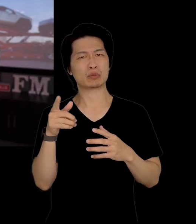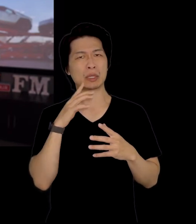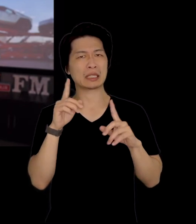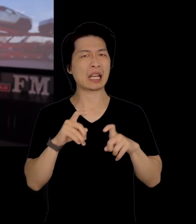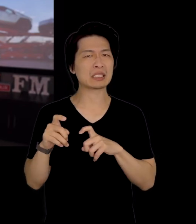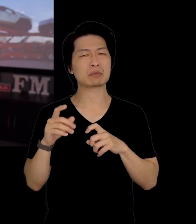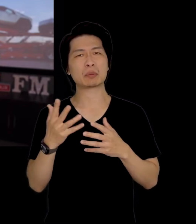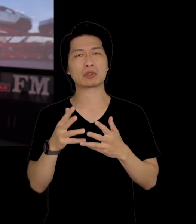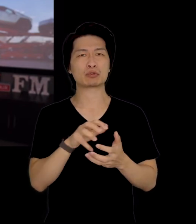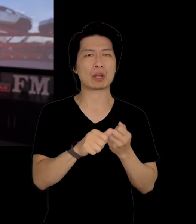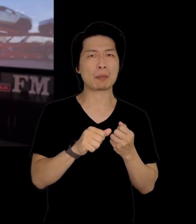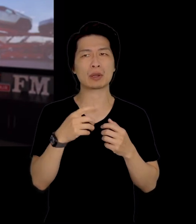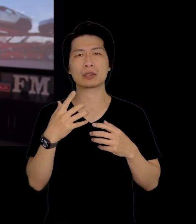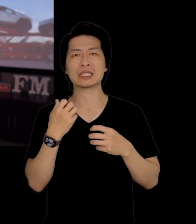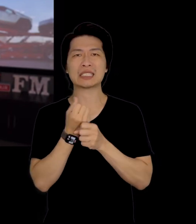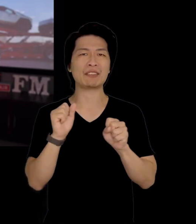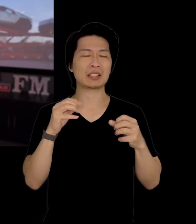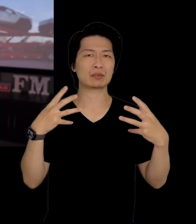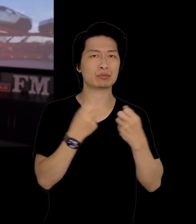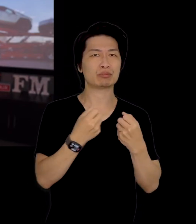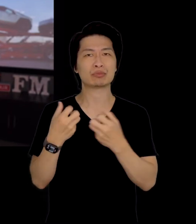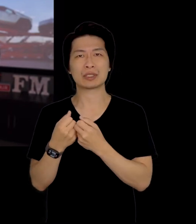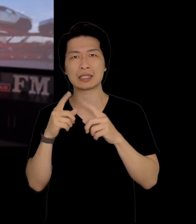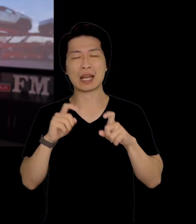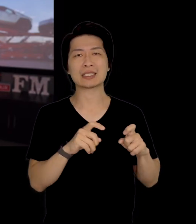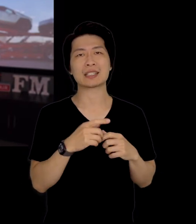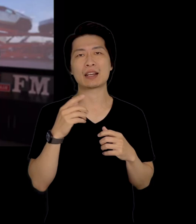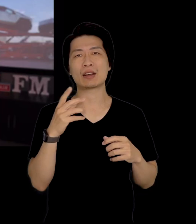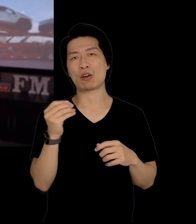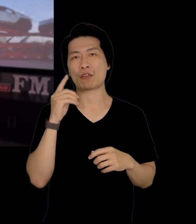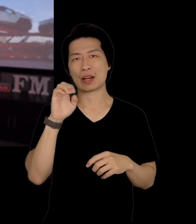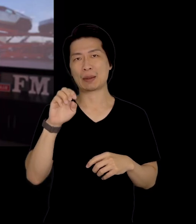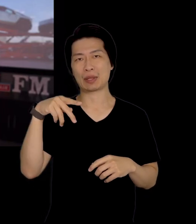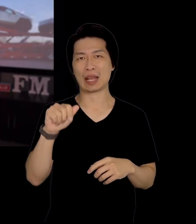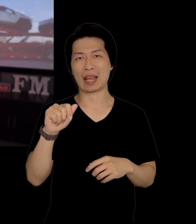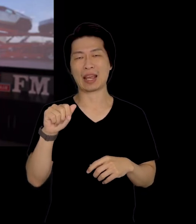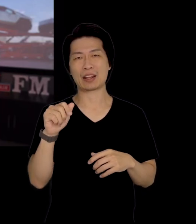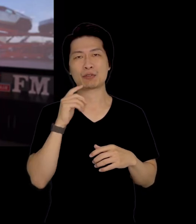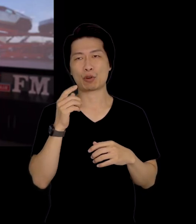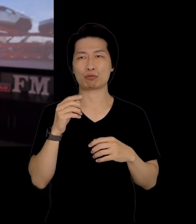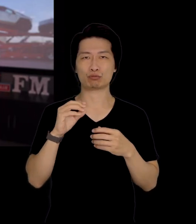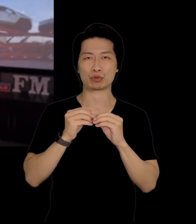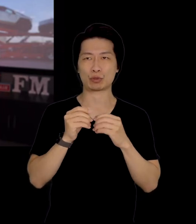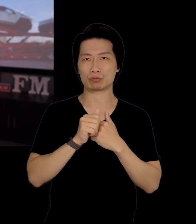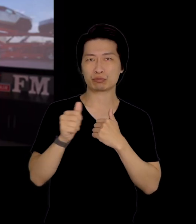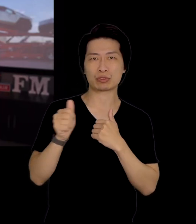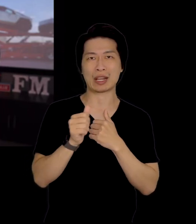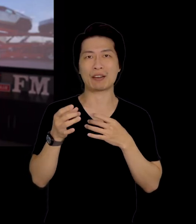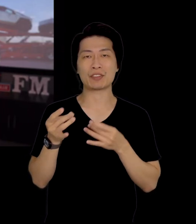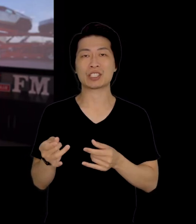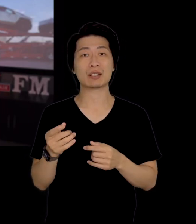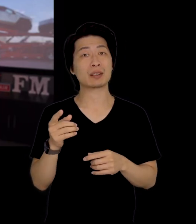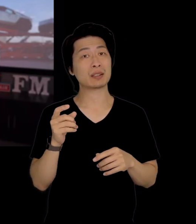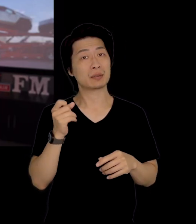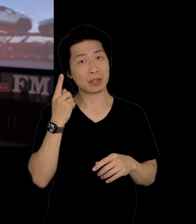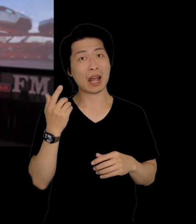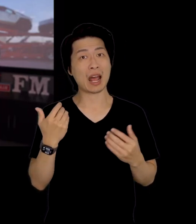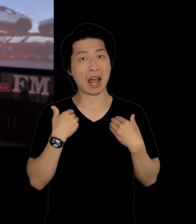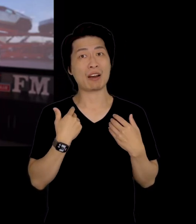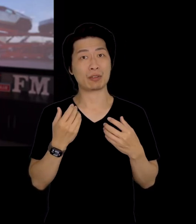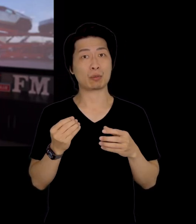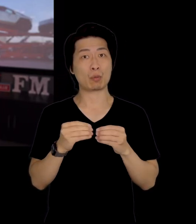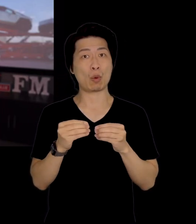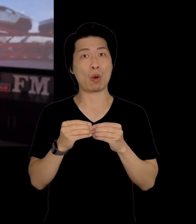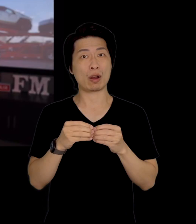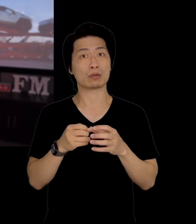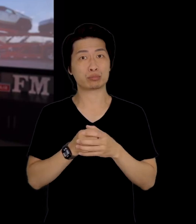sent to facilities for safety testing and also for the EPA ratings for the range and the efficiency. But there is